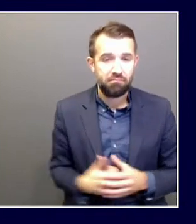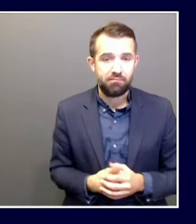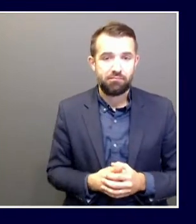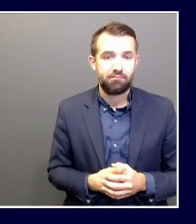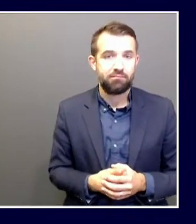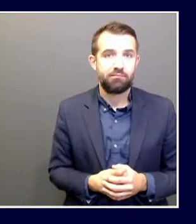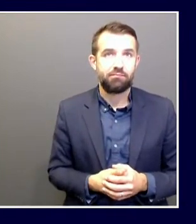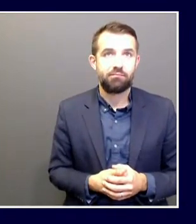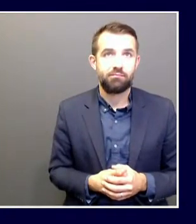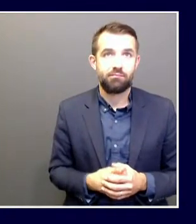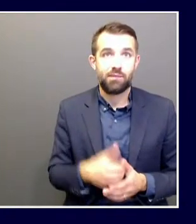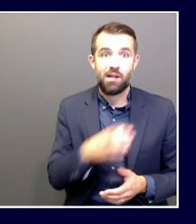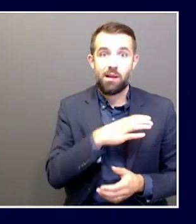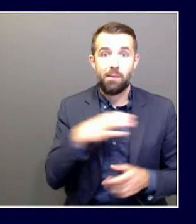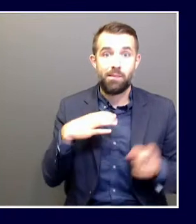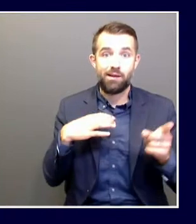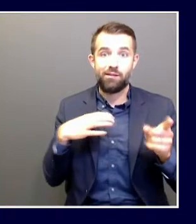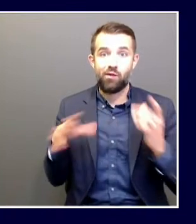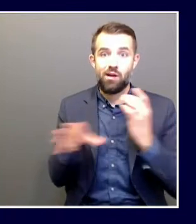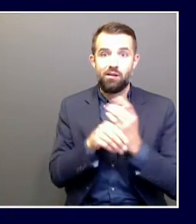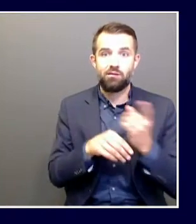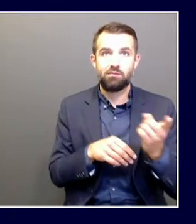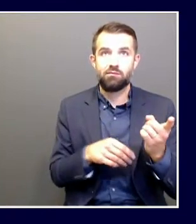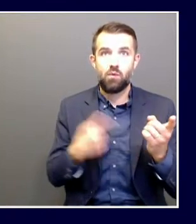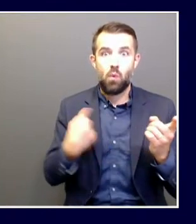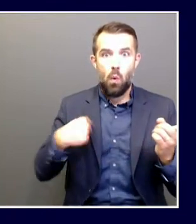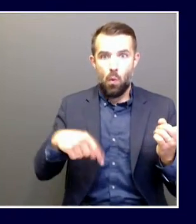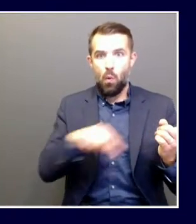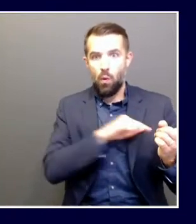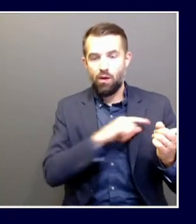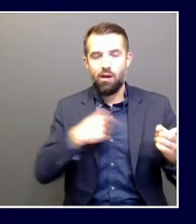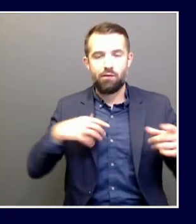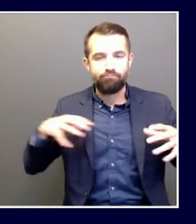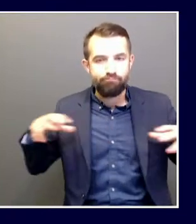second, but we've recently taken steps to make rapid